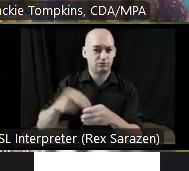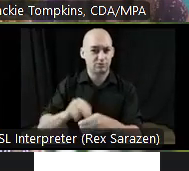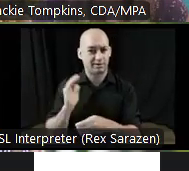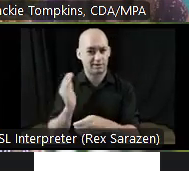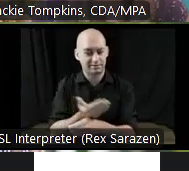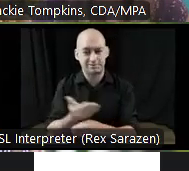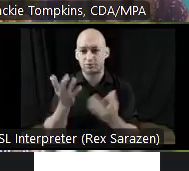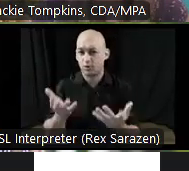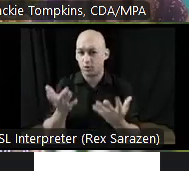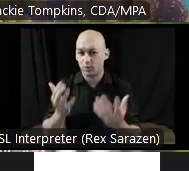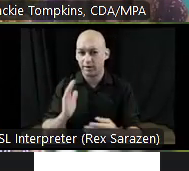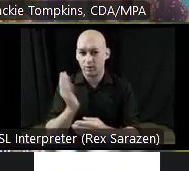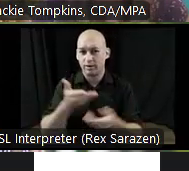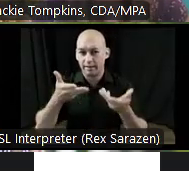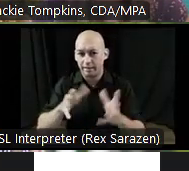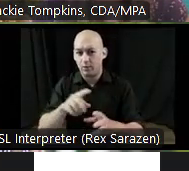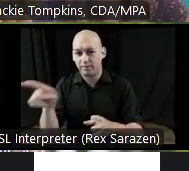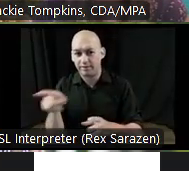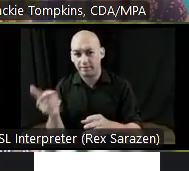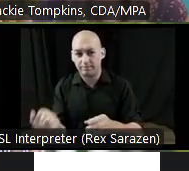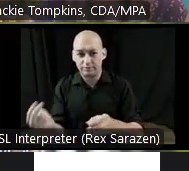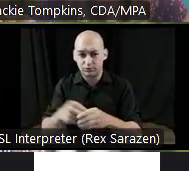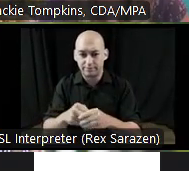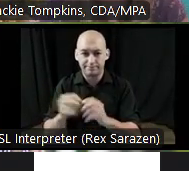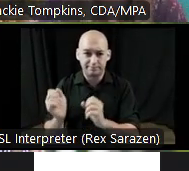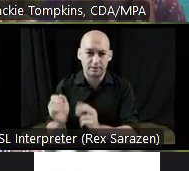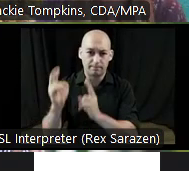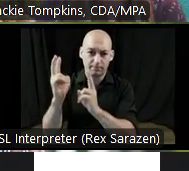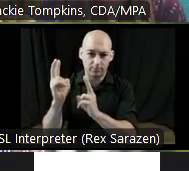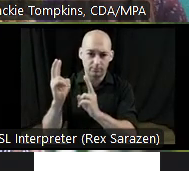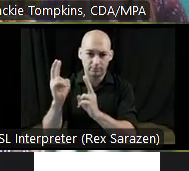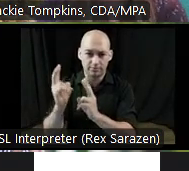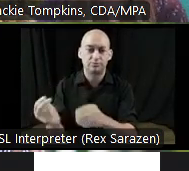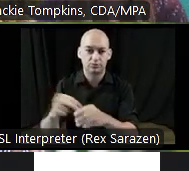attendees to upload to the Zoom and get connected to their audio.